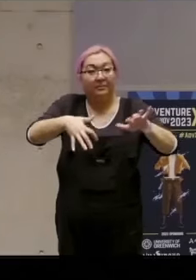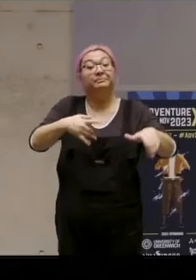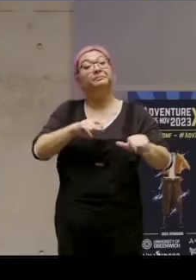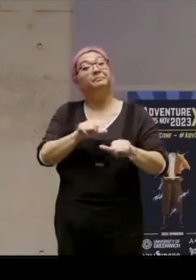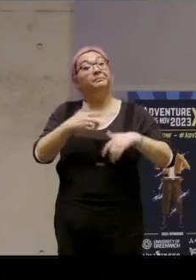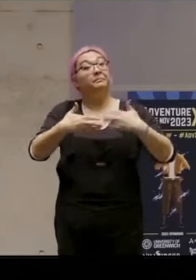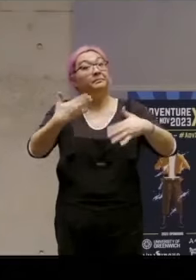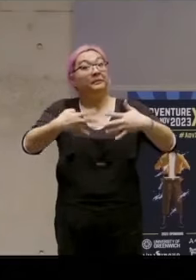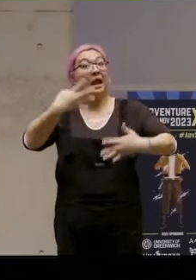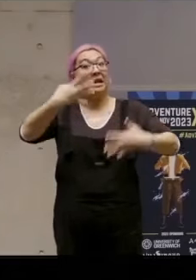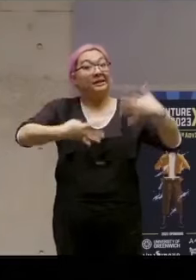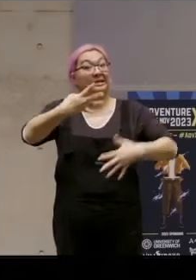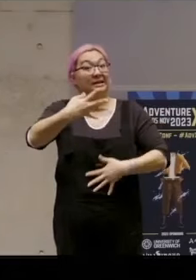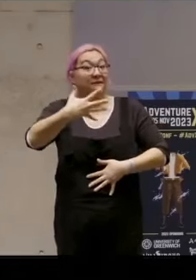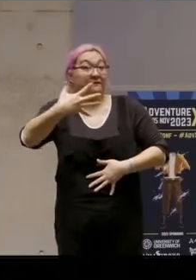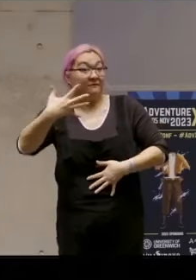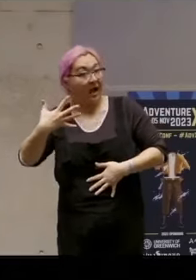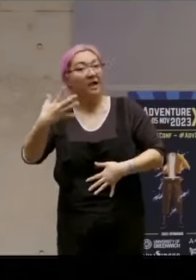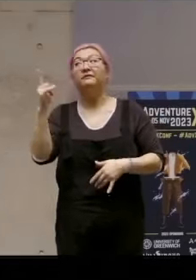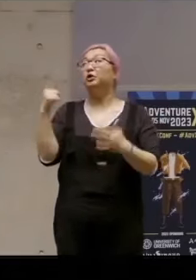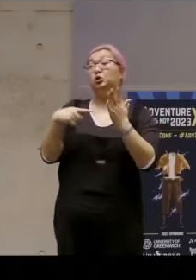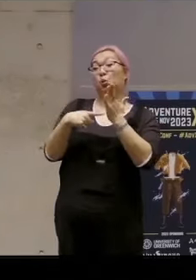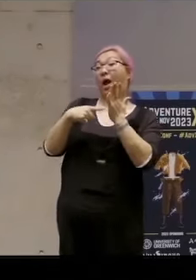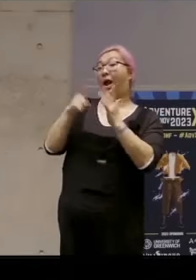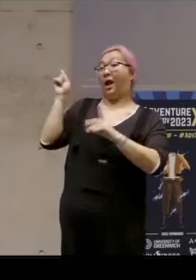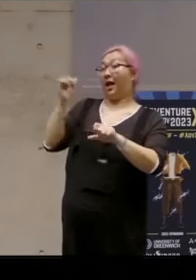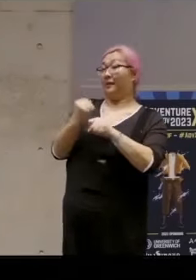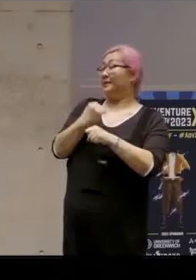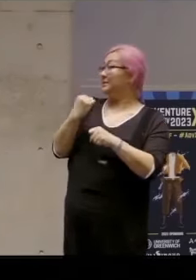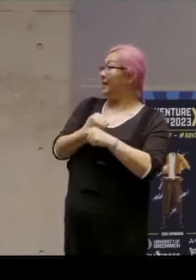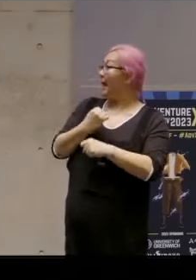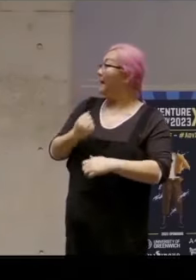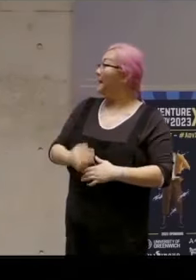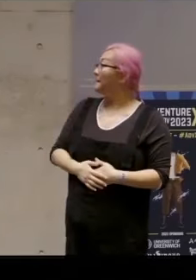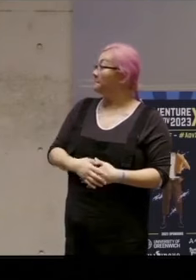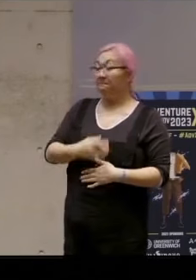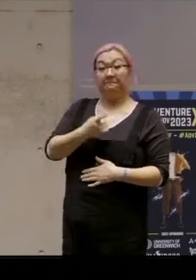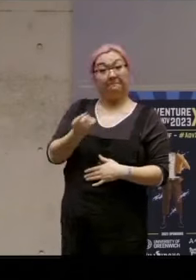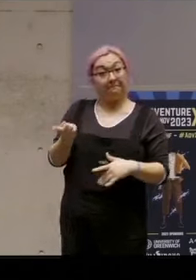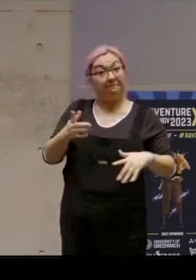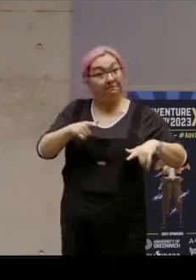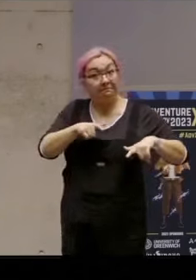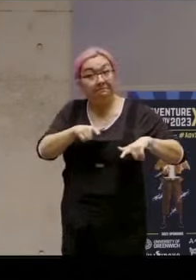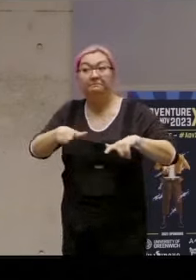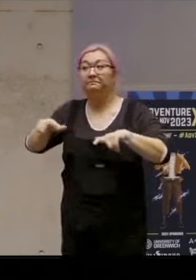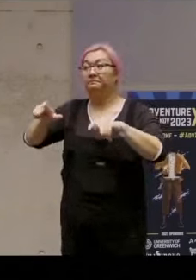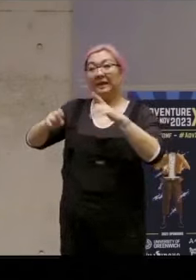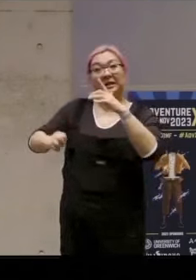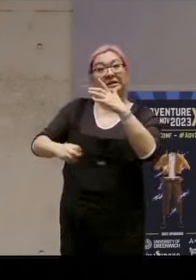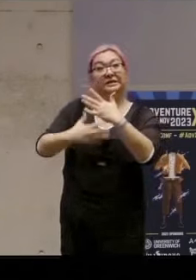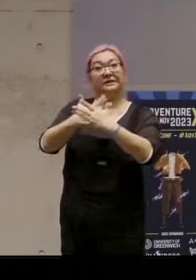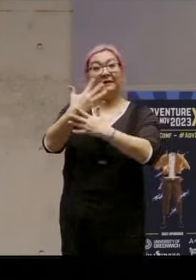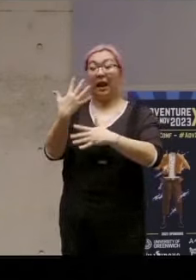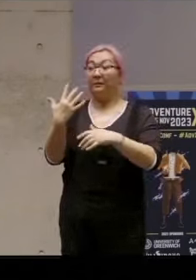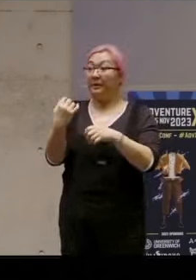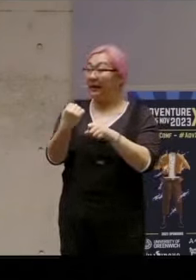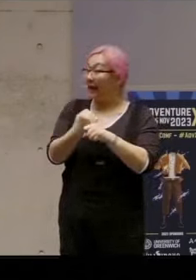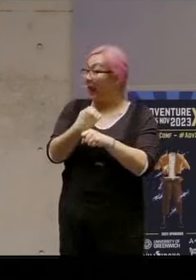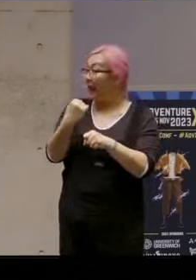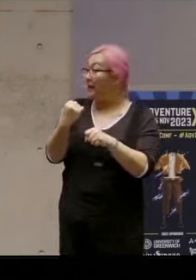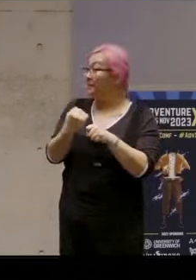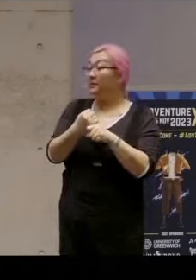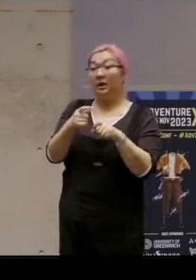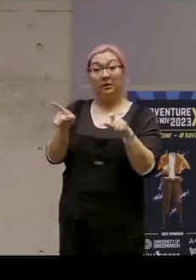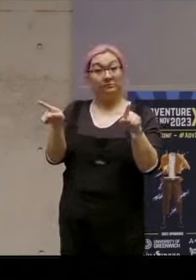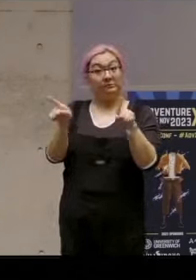1995, with Twilight, Krayina Chieno, they continued to develop a game to Spectrum format, but